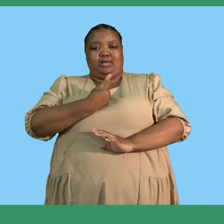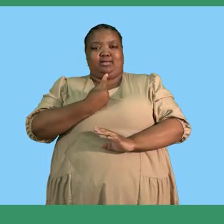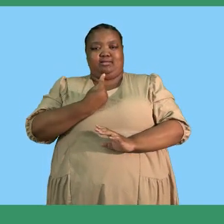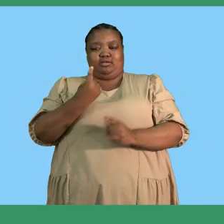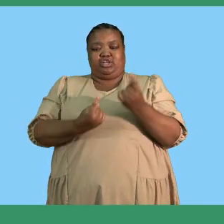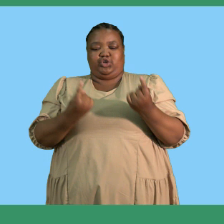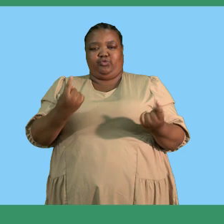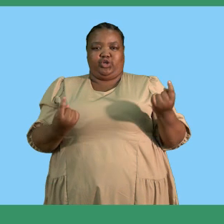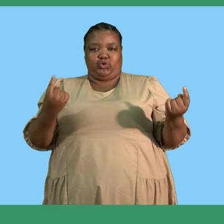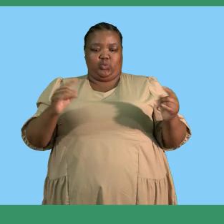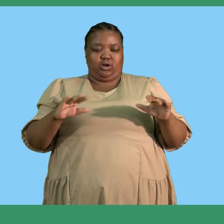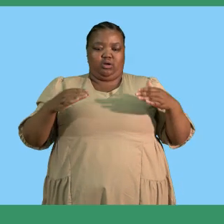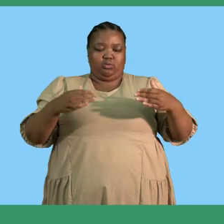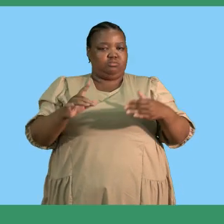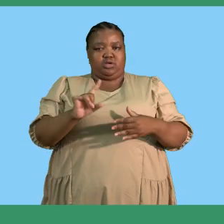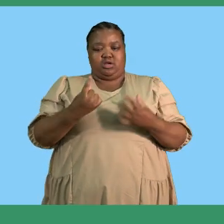individual.